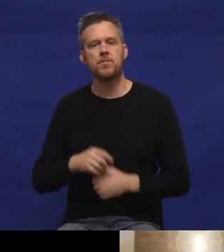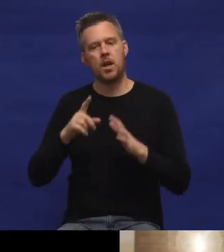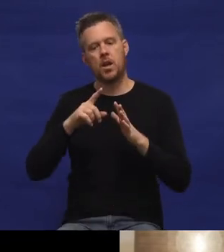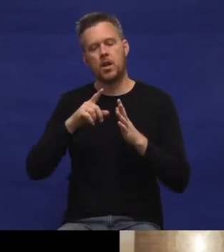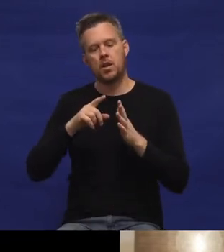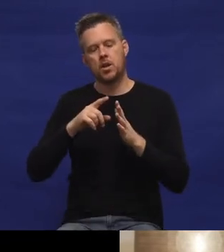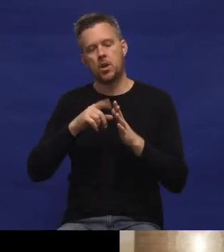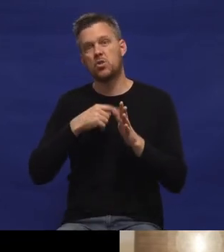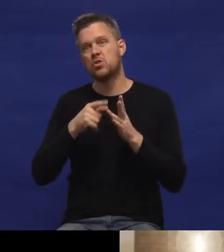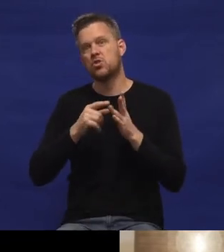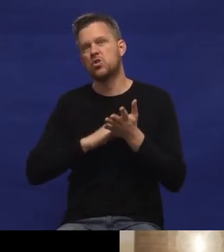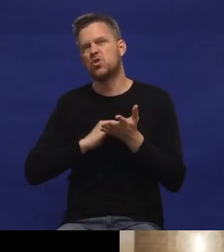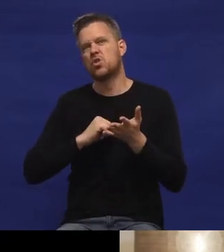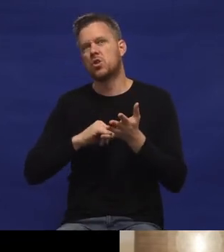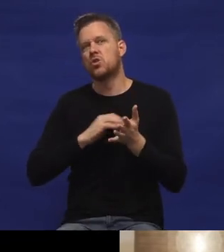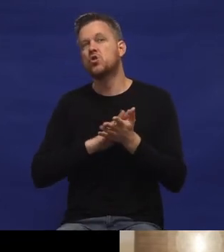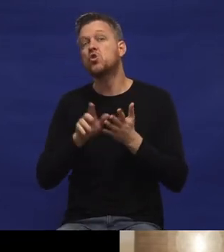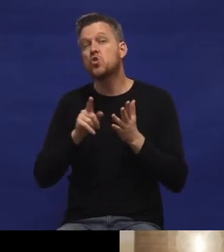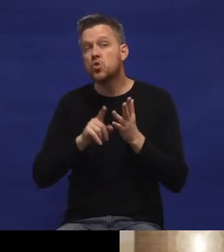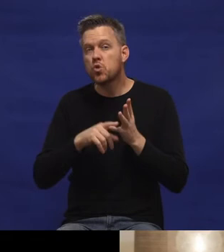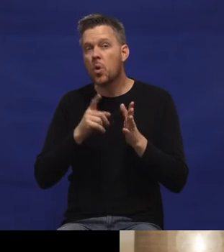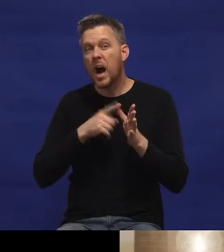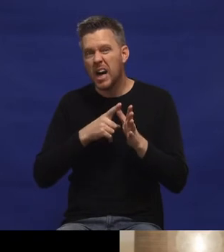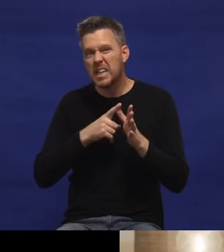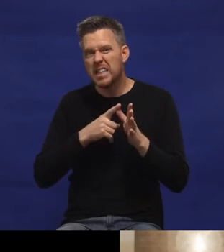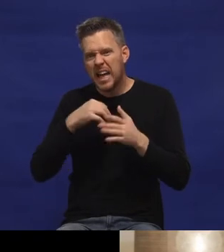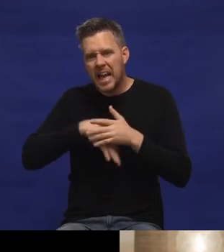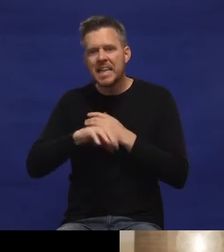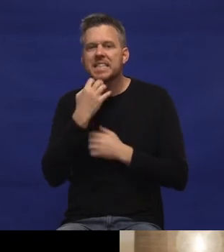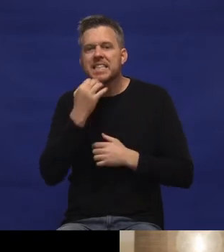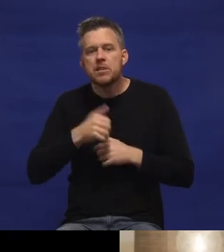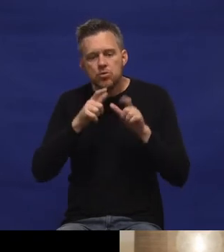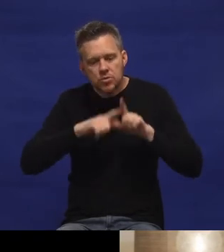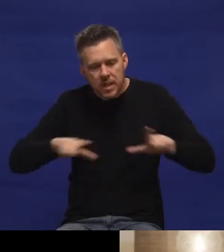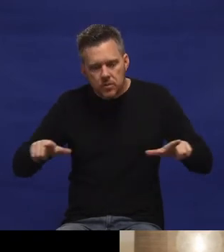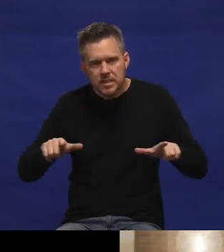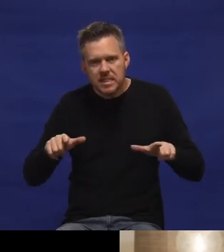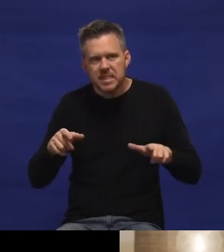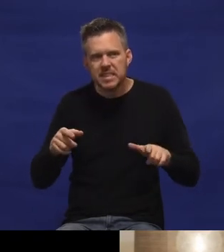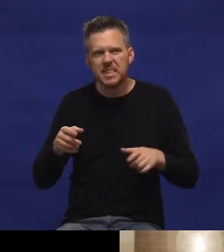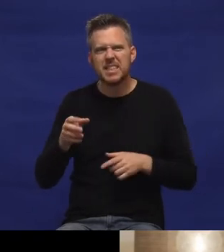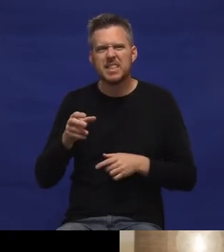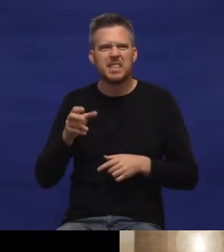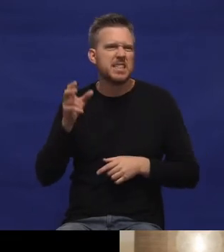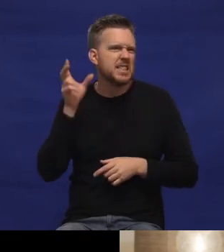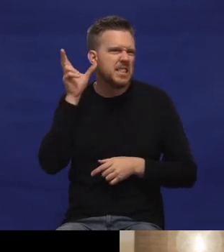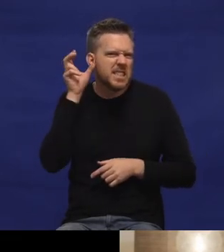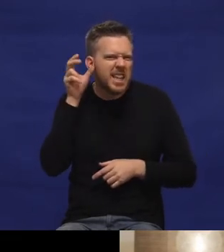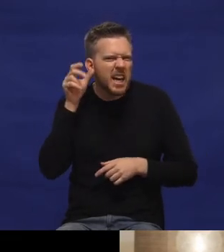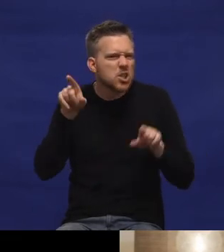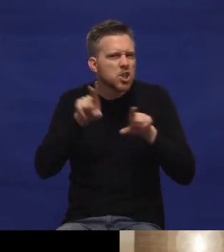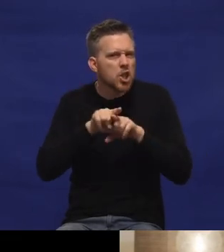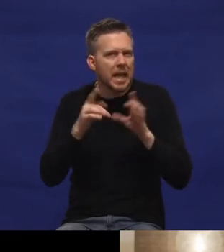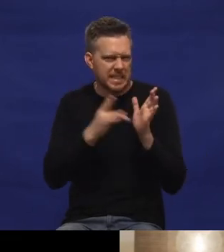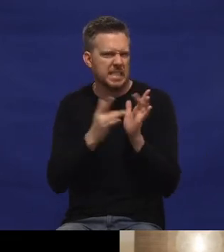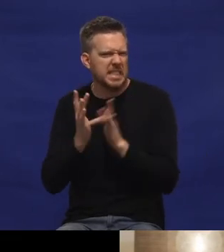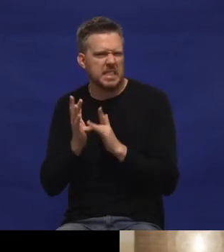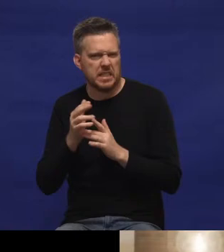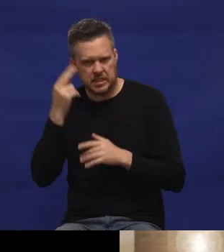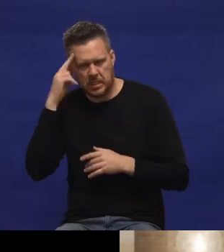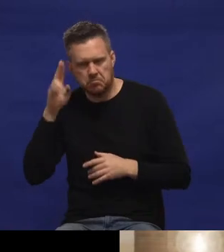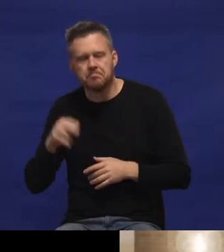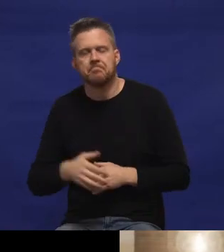is pronounced Yeshua, or in Greek is pronounced Jesus. It's no coincidence